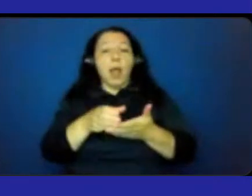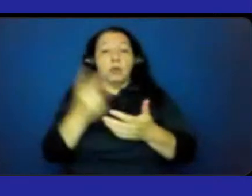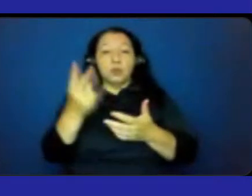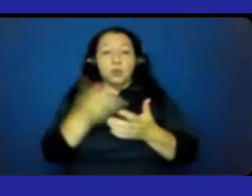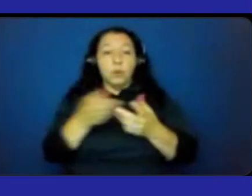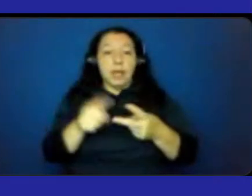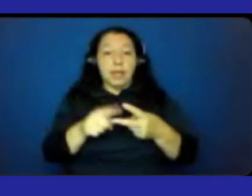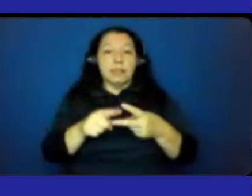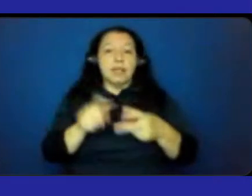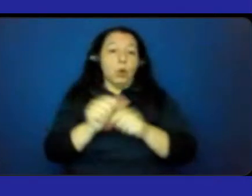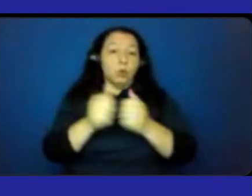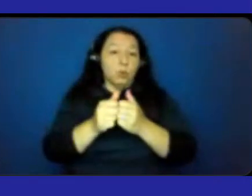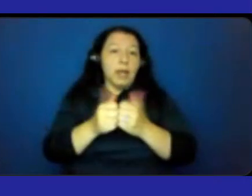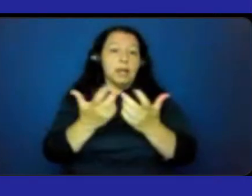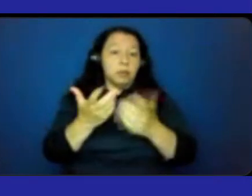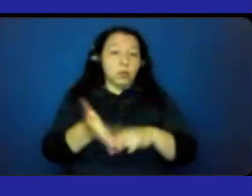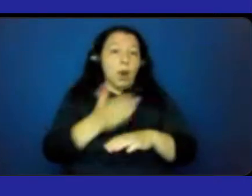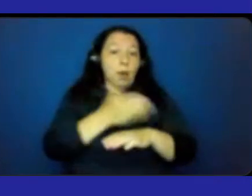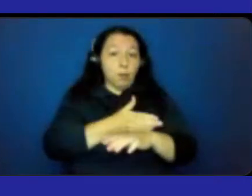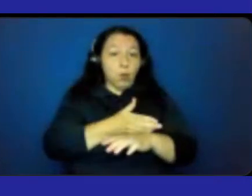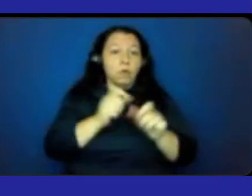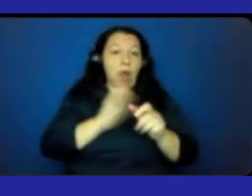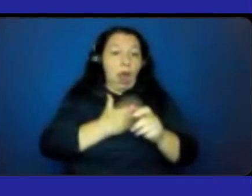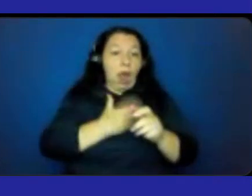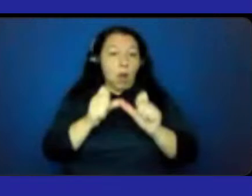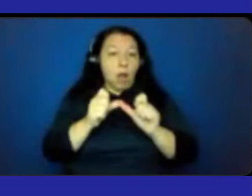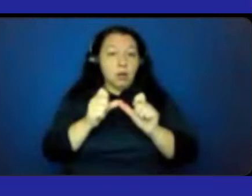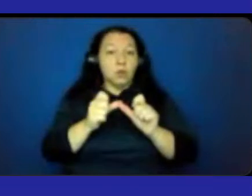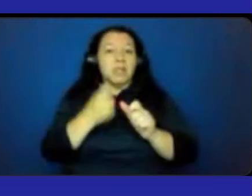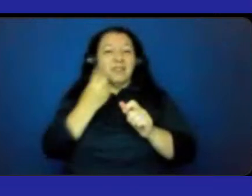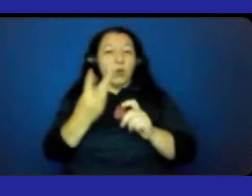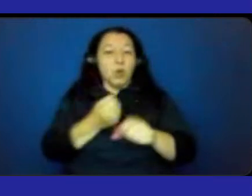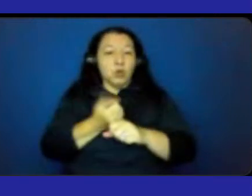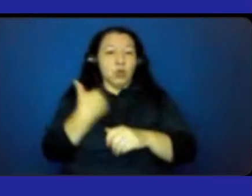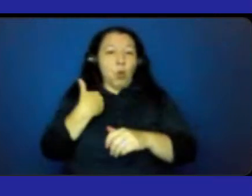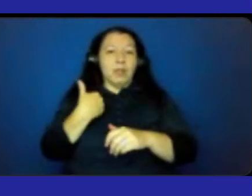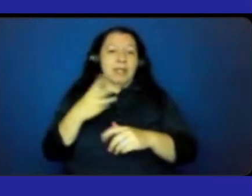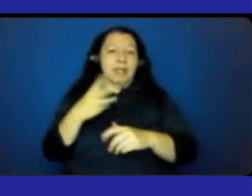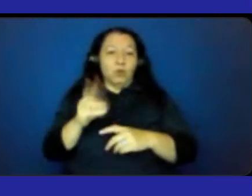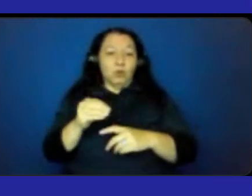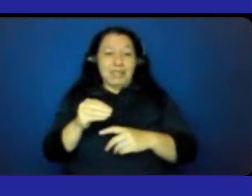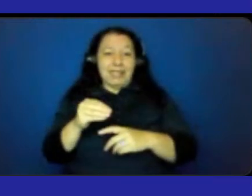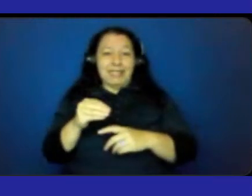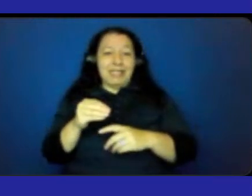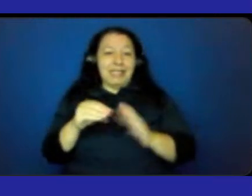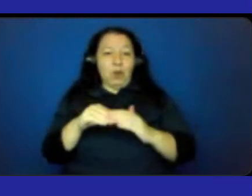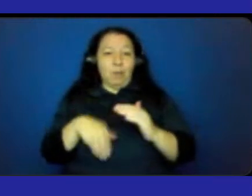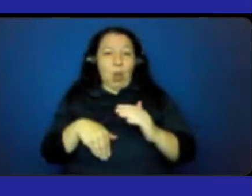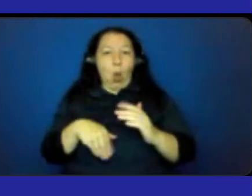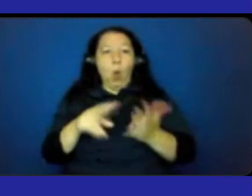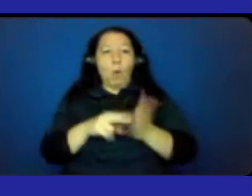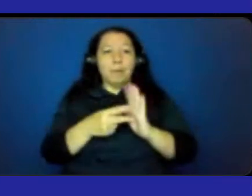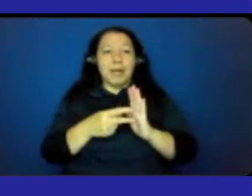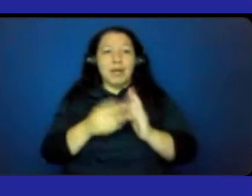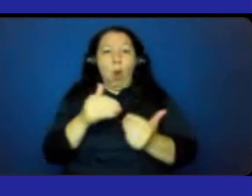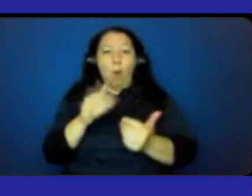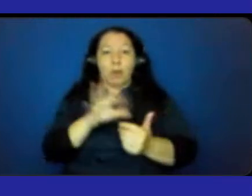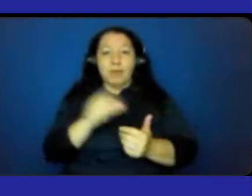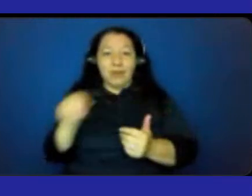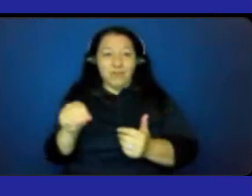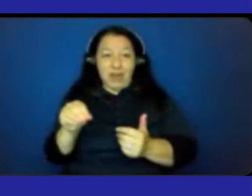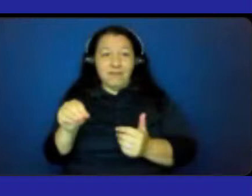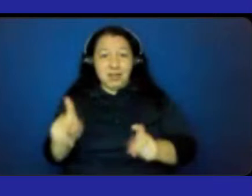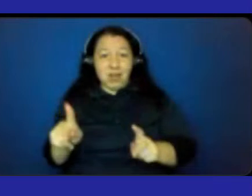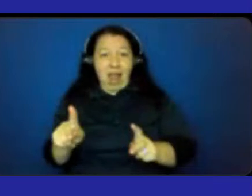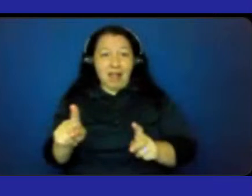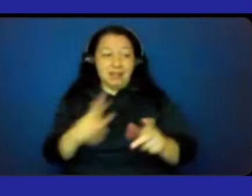our continuity, which just years ago was down at 60 or below percent, meaning that it was almost a 50-50 chance that a patient was